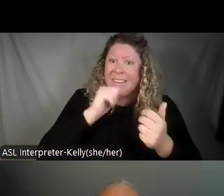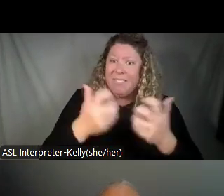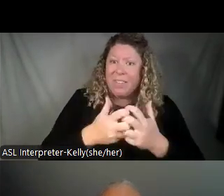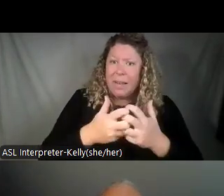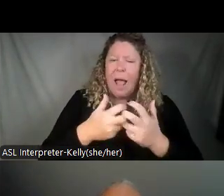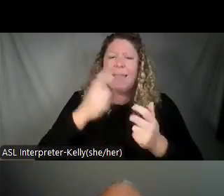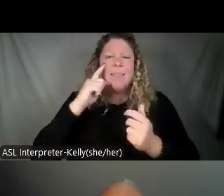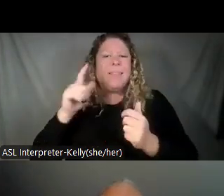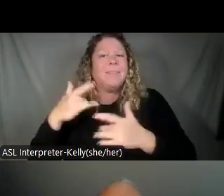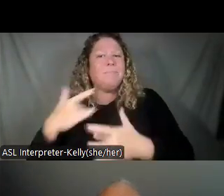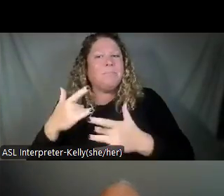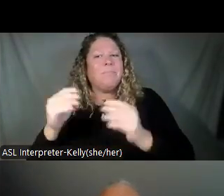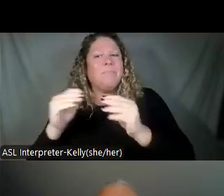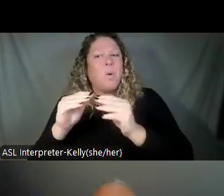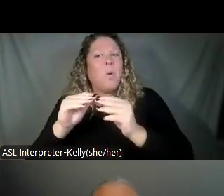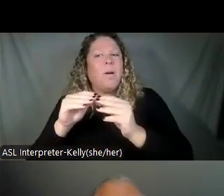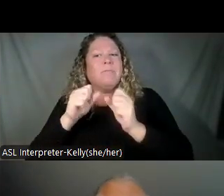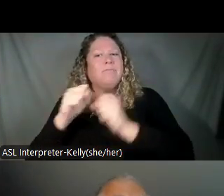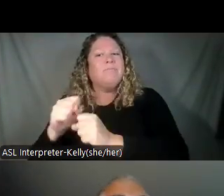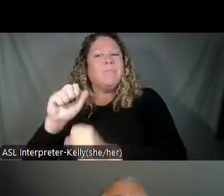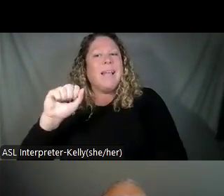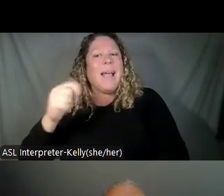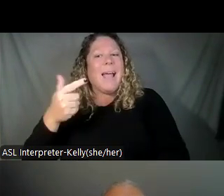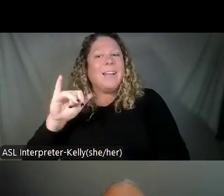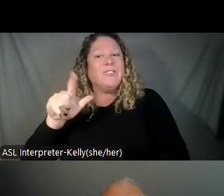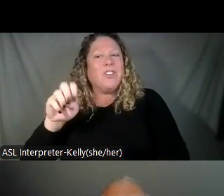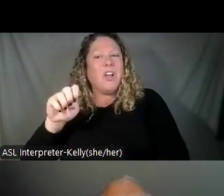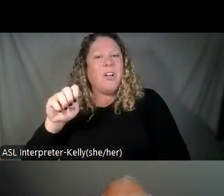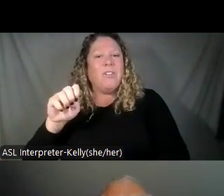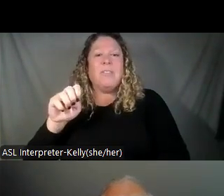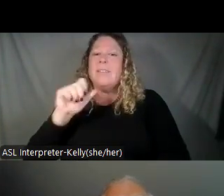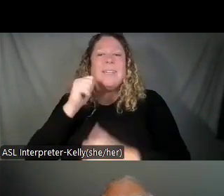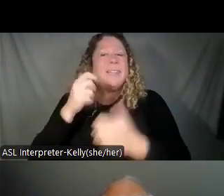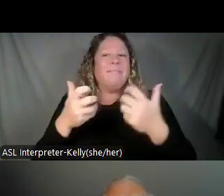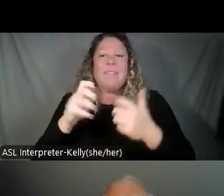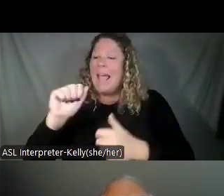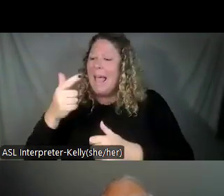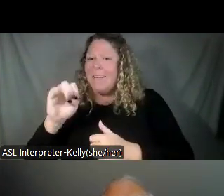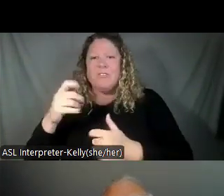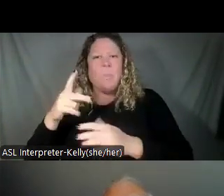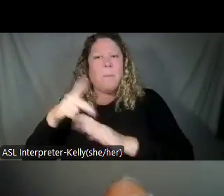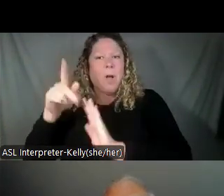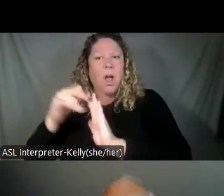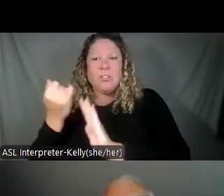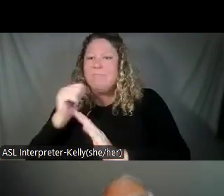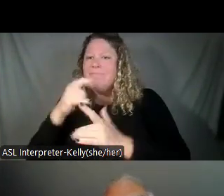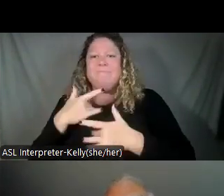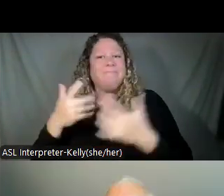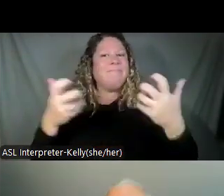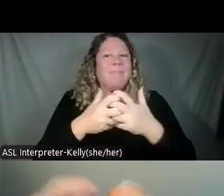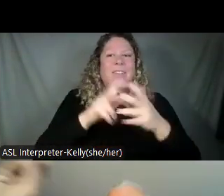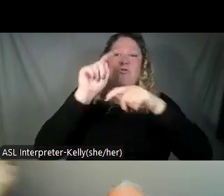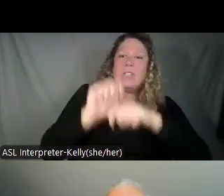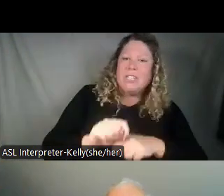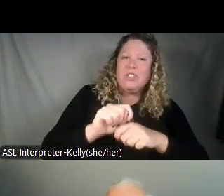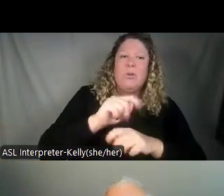fit the traditional project management model. The traditional project management model looks at getting